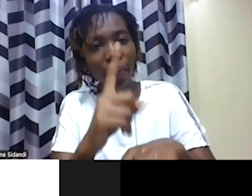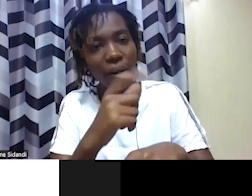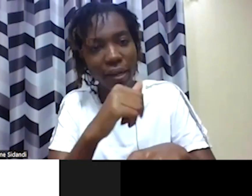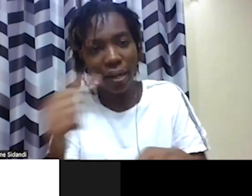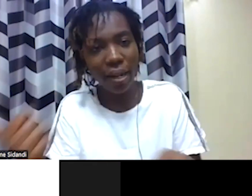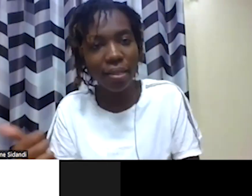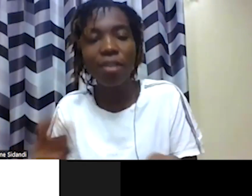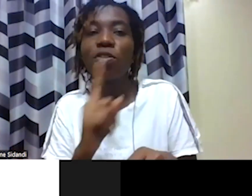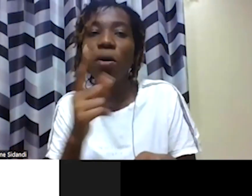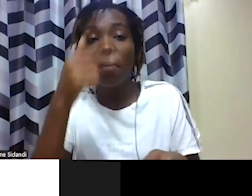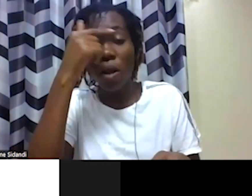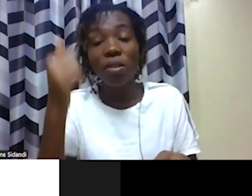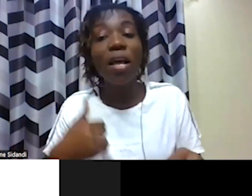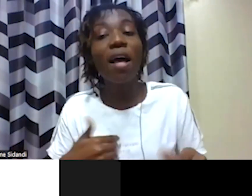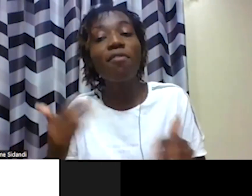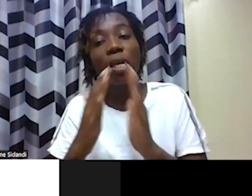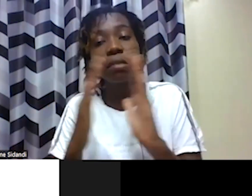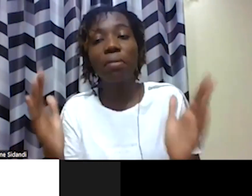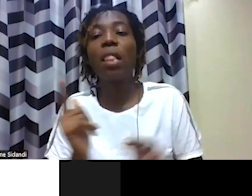because we don't have these spaces,